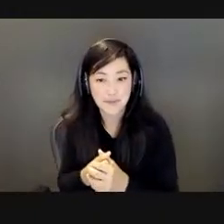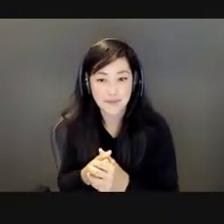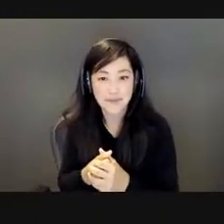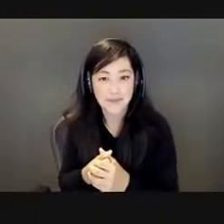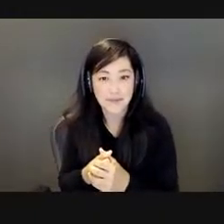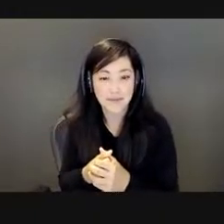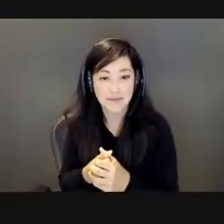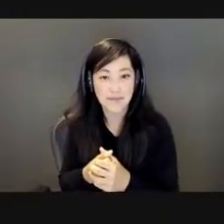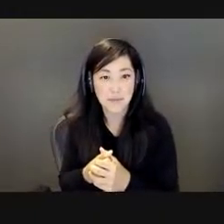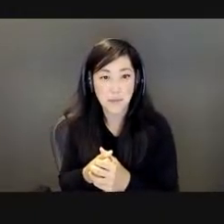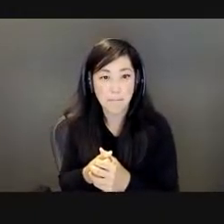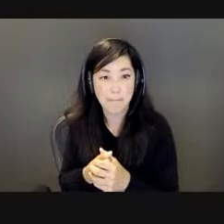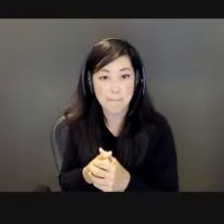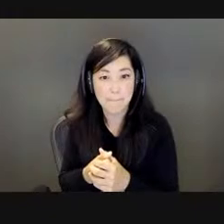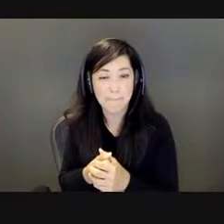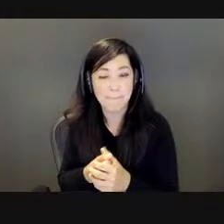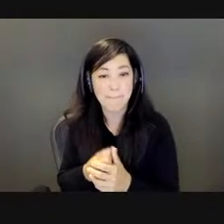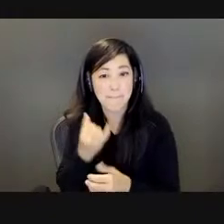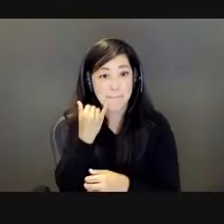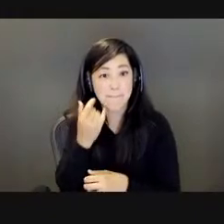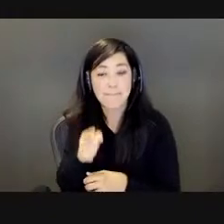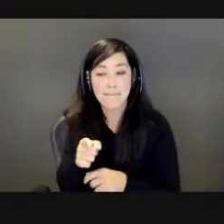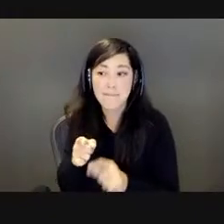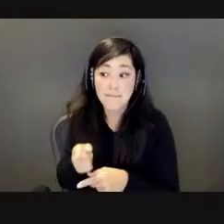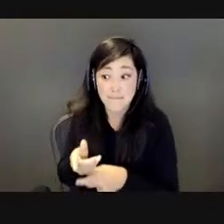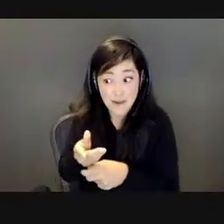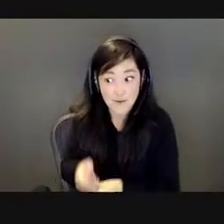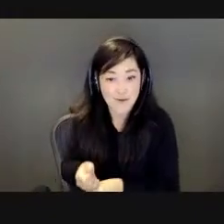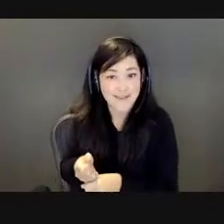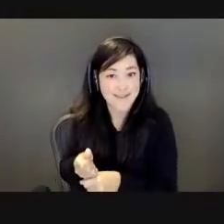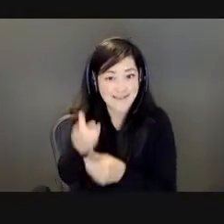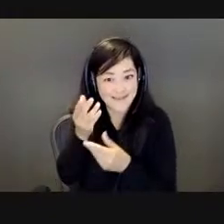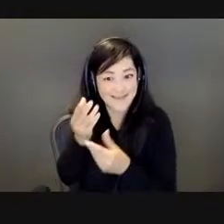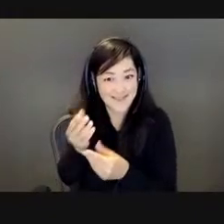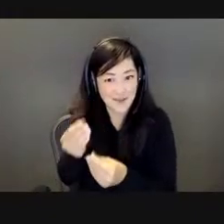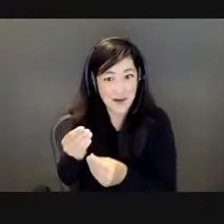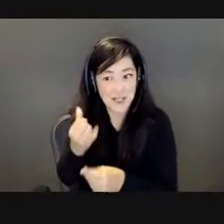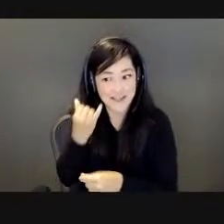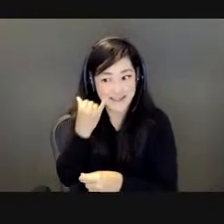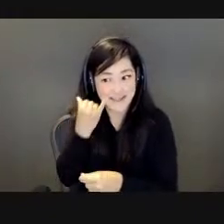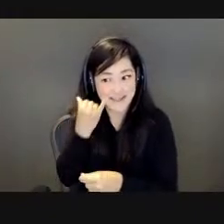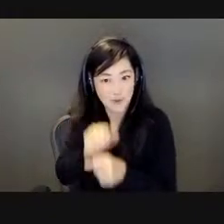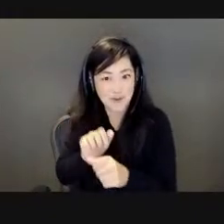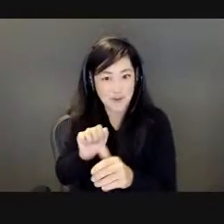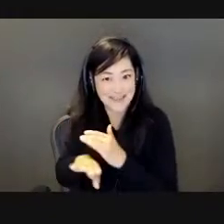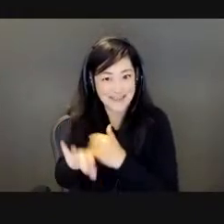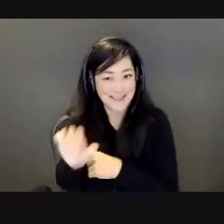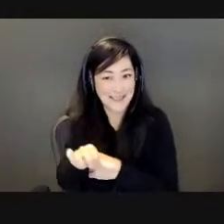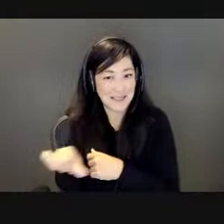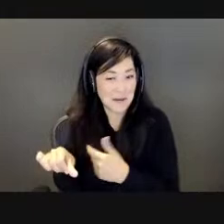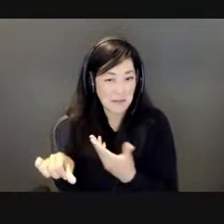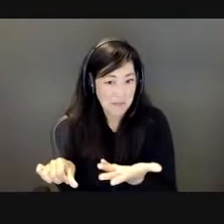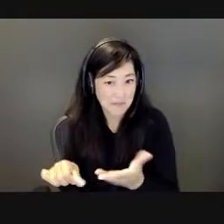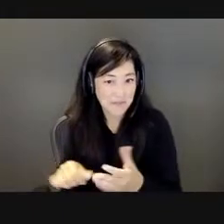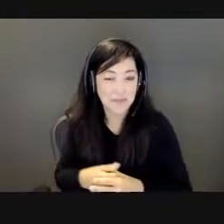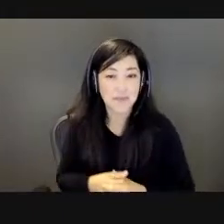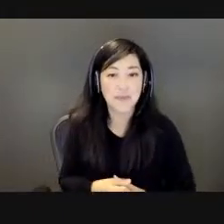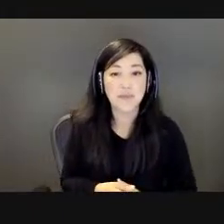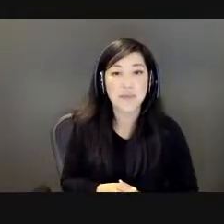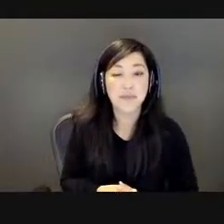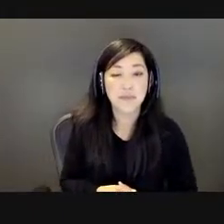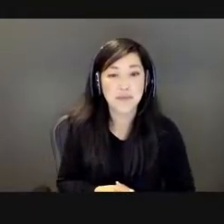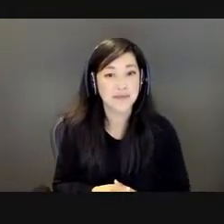to accessing reliable information that helps you make decisions when it comes to accessibility outdoors. Yeah,